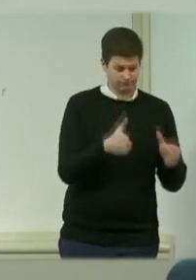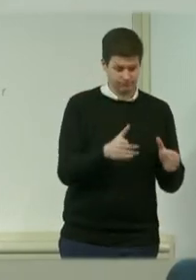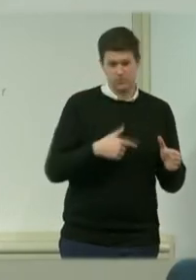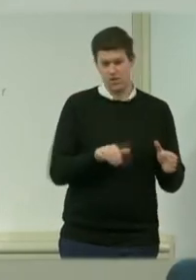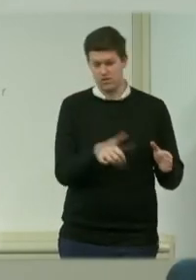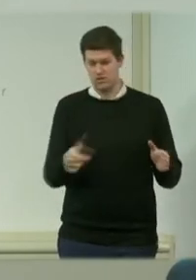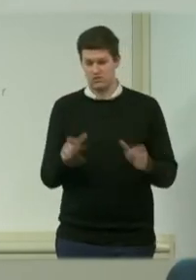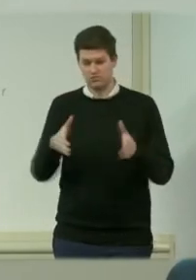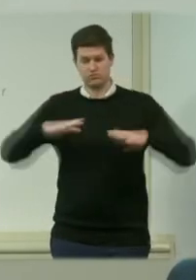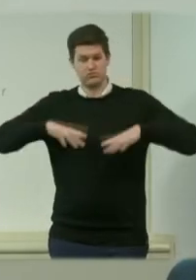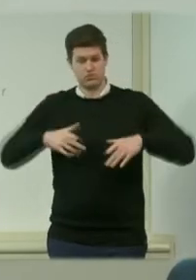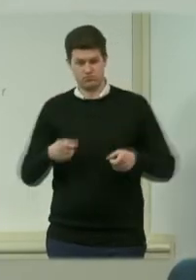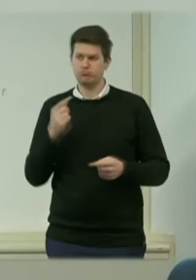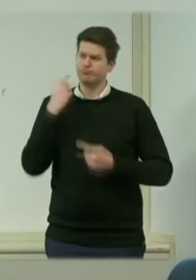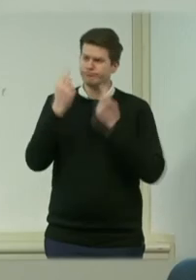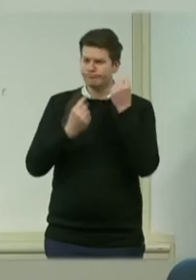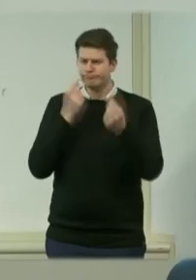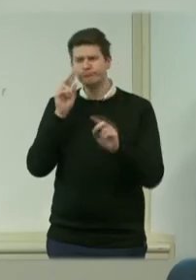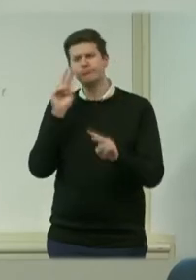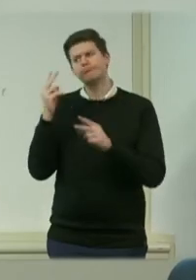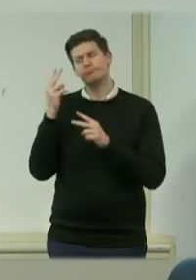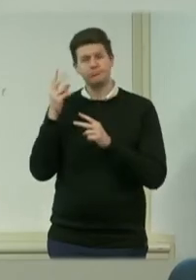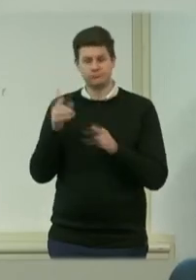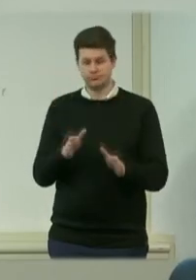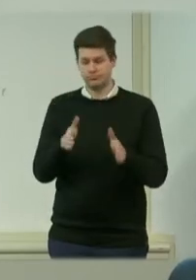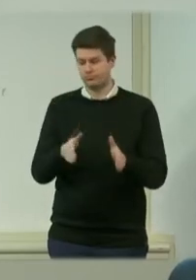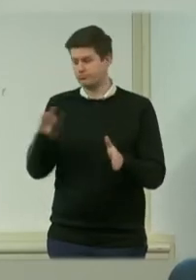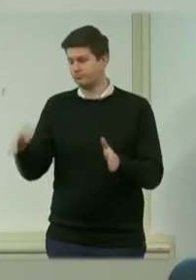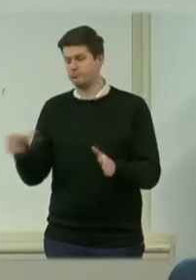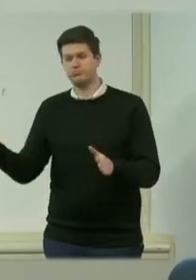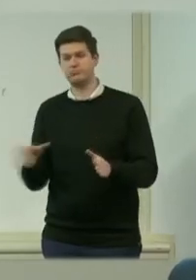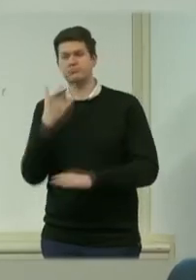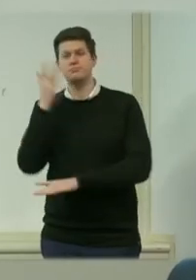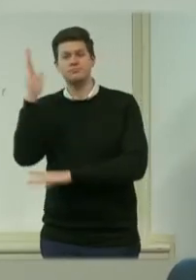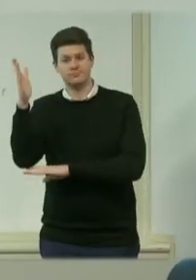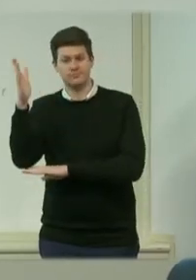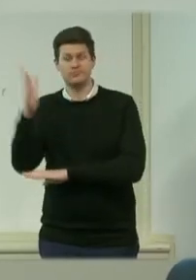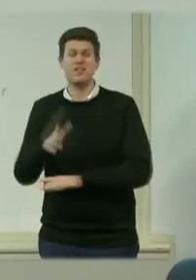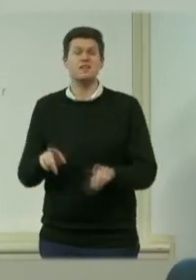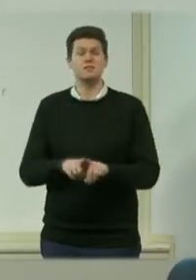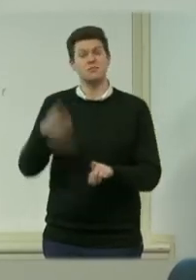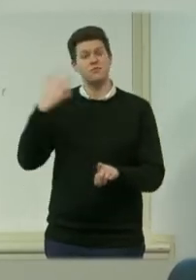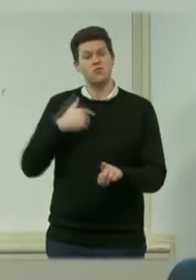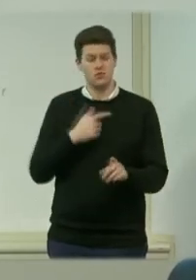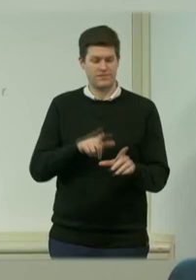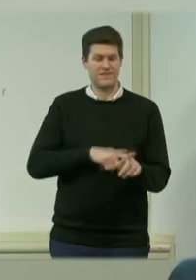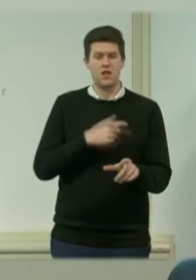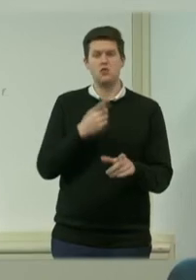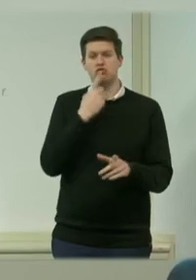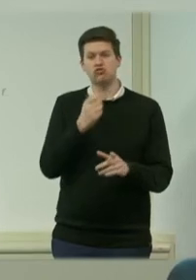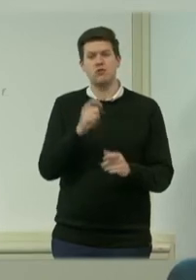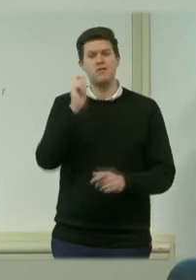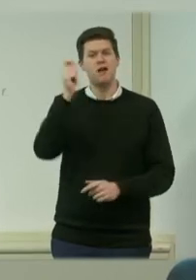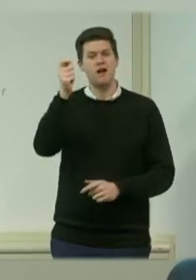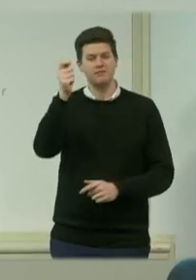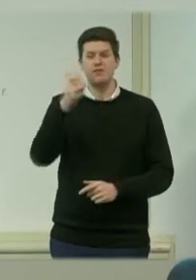So you can also use your yellow and red cards in this session. So yellow is if you would like a speaker to slow down. Please raise